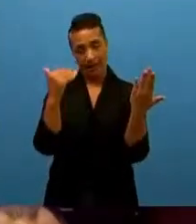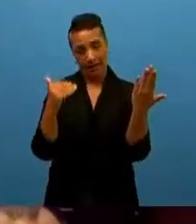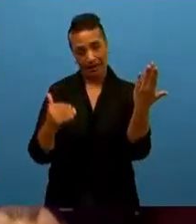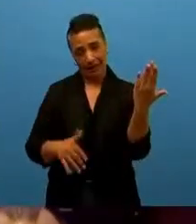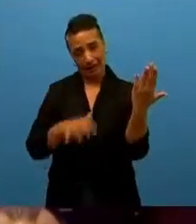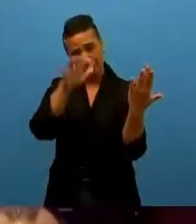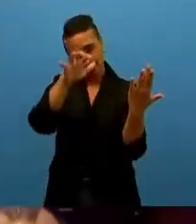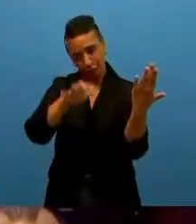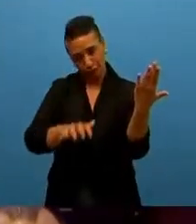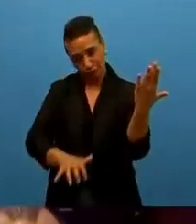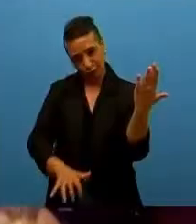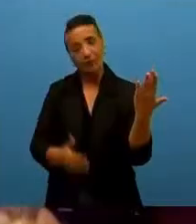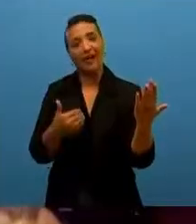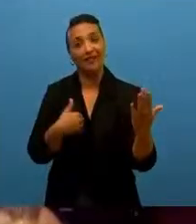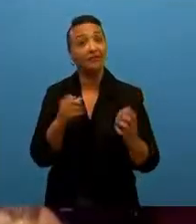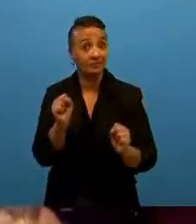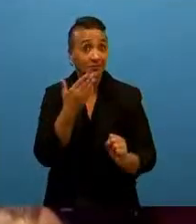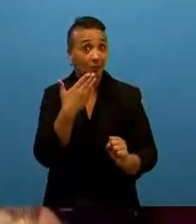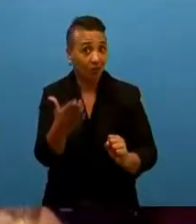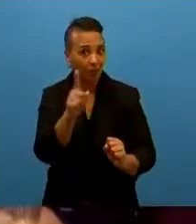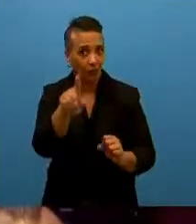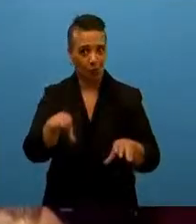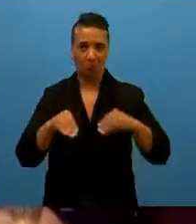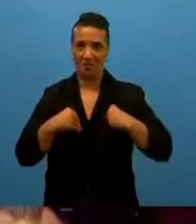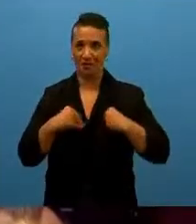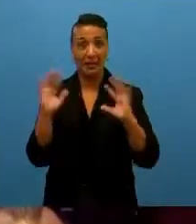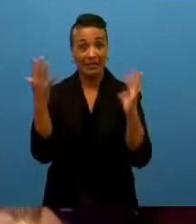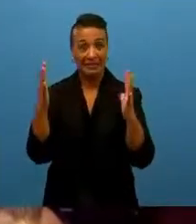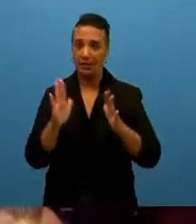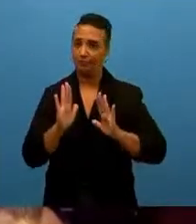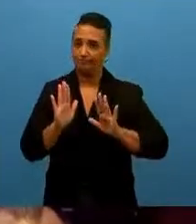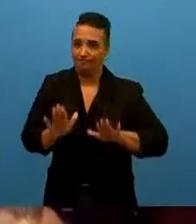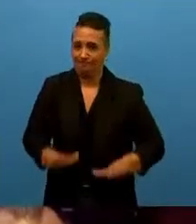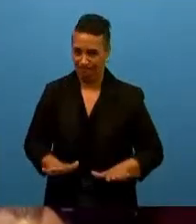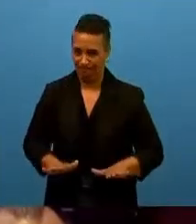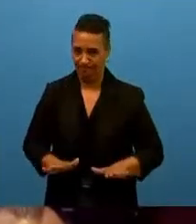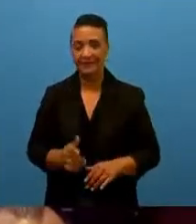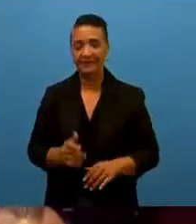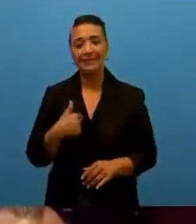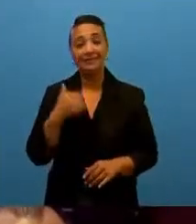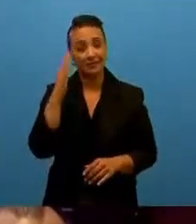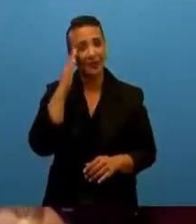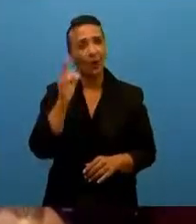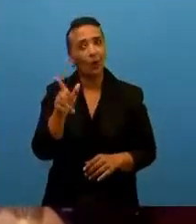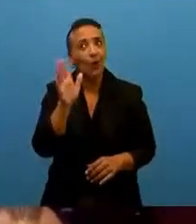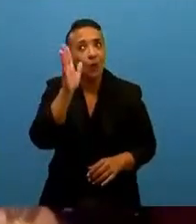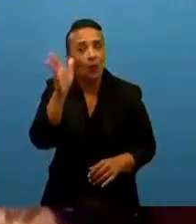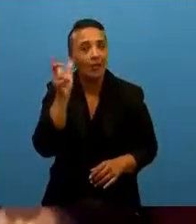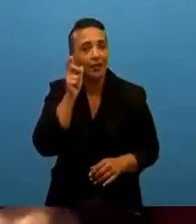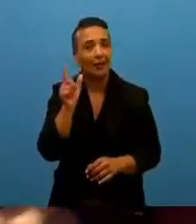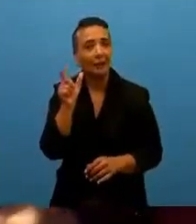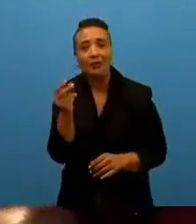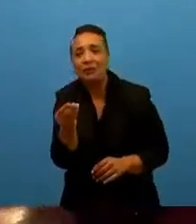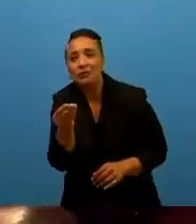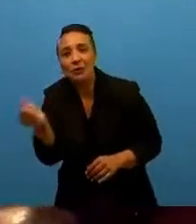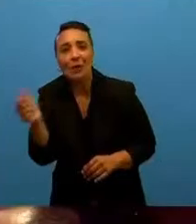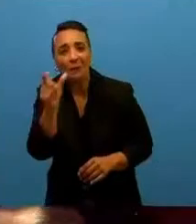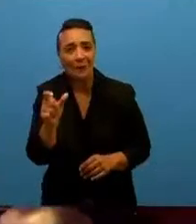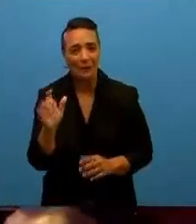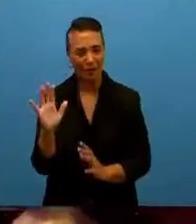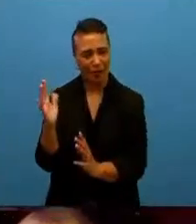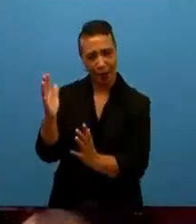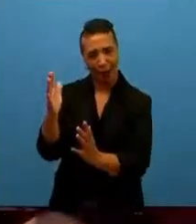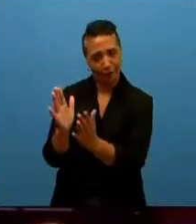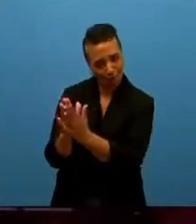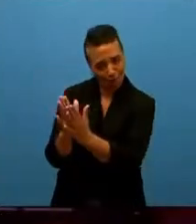So thank you in advance for that. I know we'll still hear a few